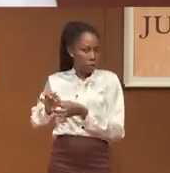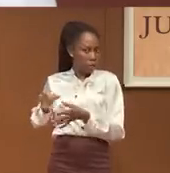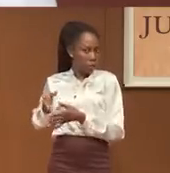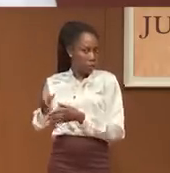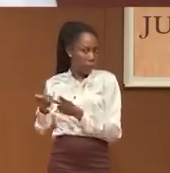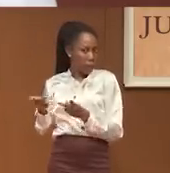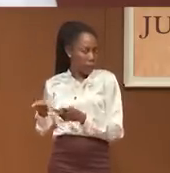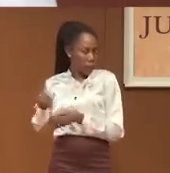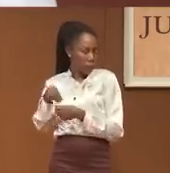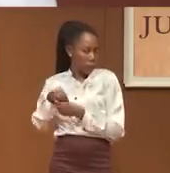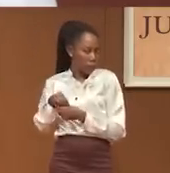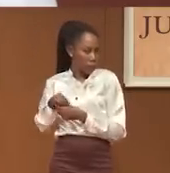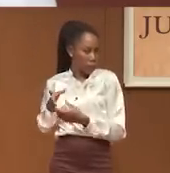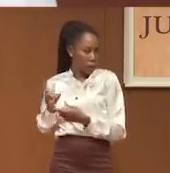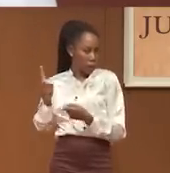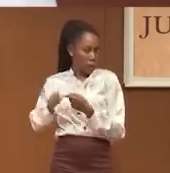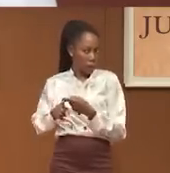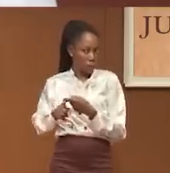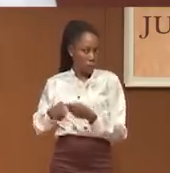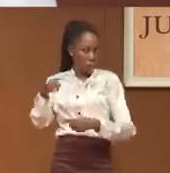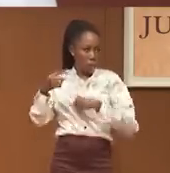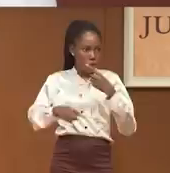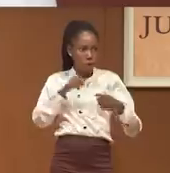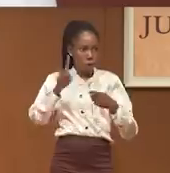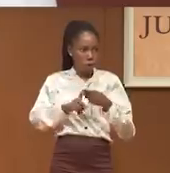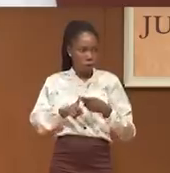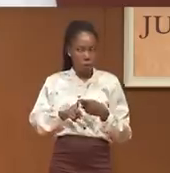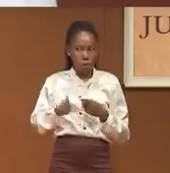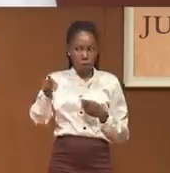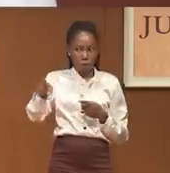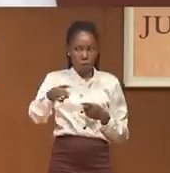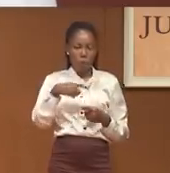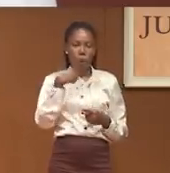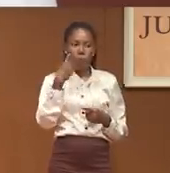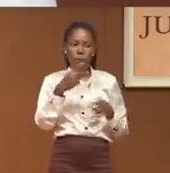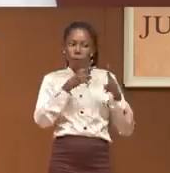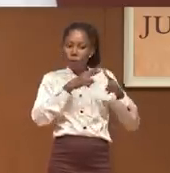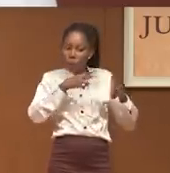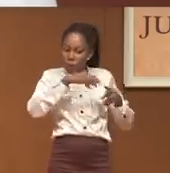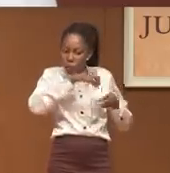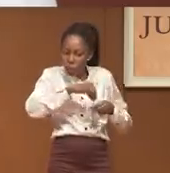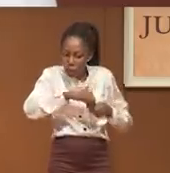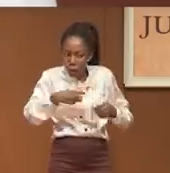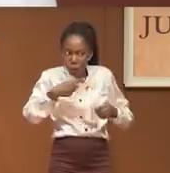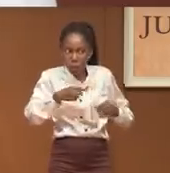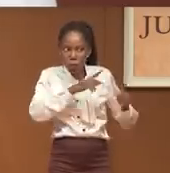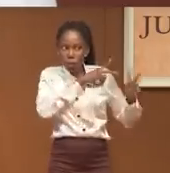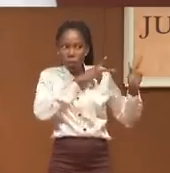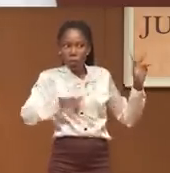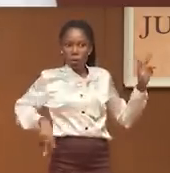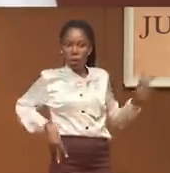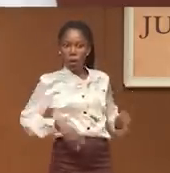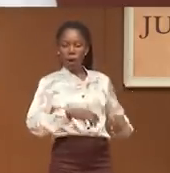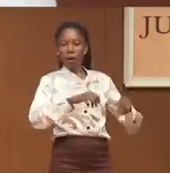He will just go down to the village once he gets that money and sort out, because I would have taken him